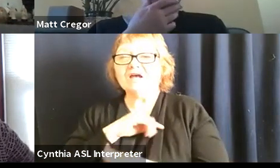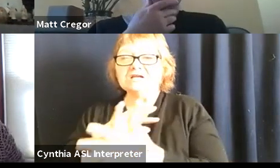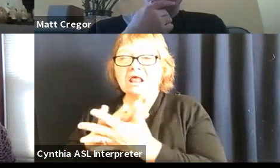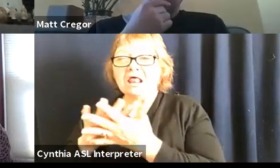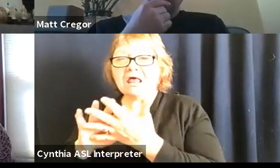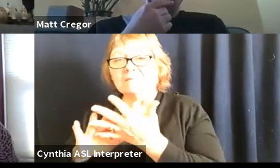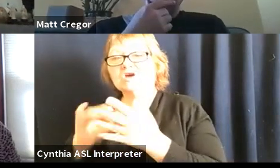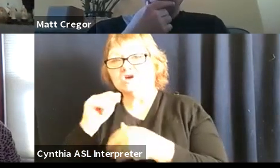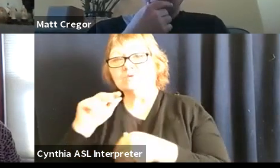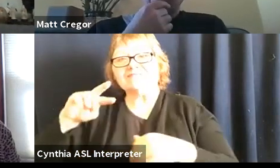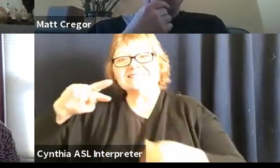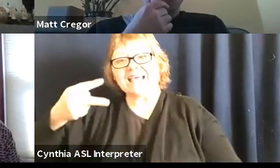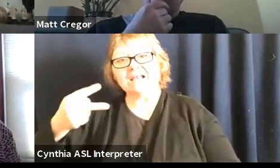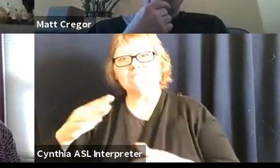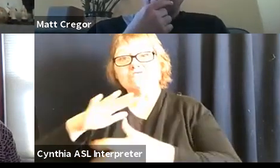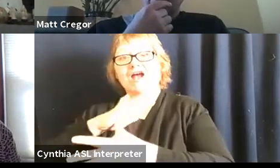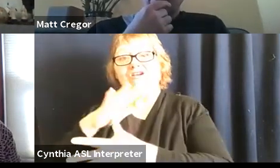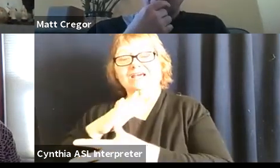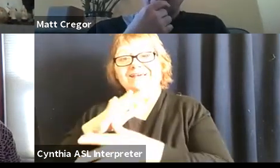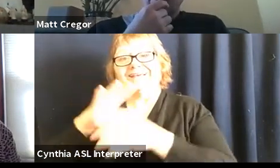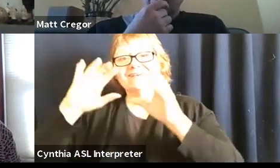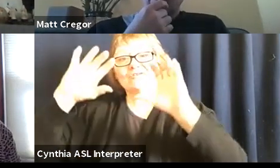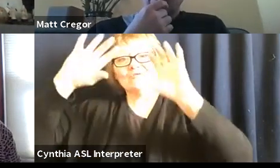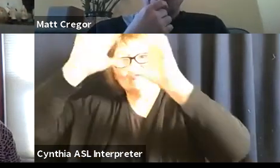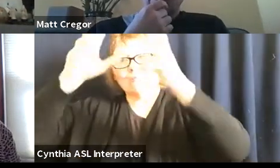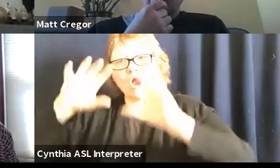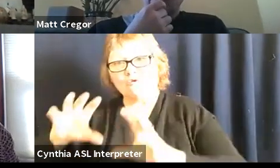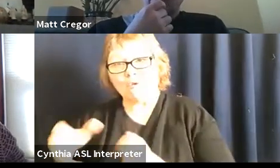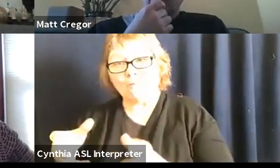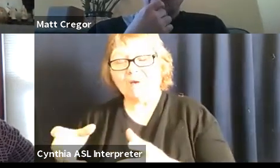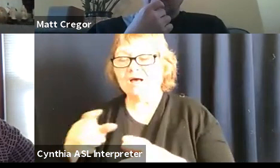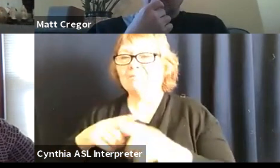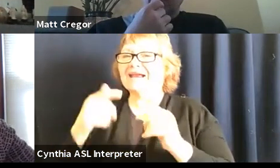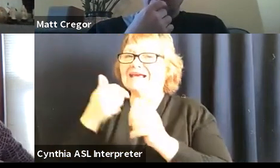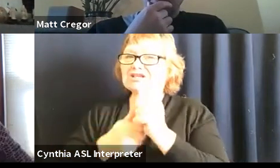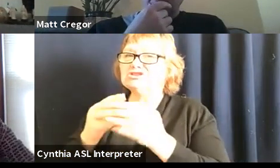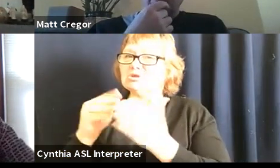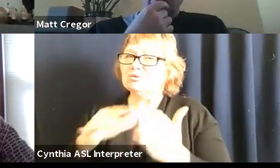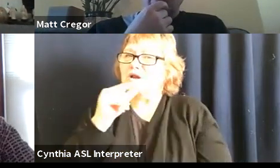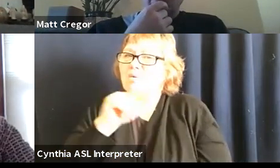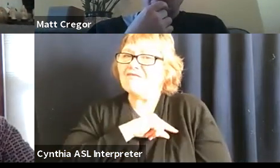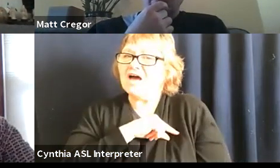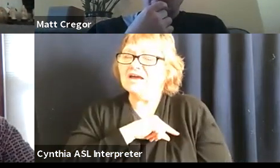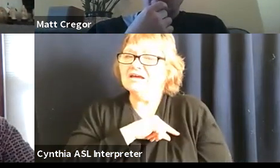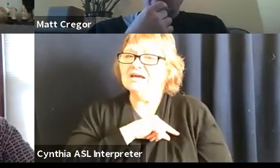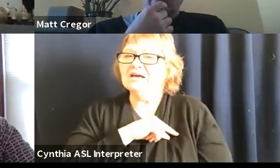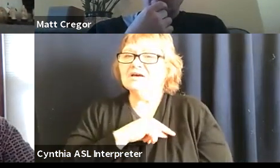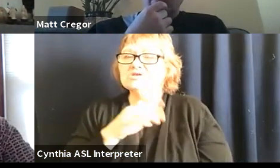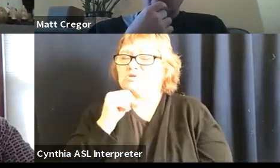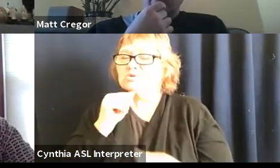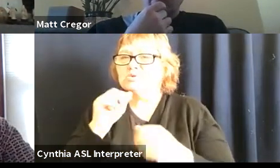could receive a second priority. But regardless, they each student in that pool would be eligible to rank the three exam